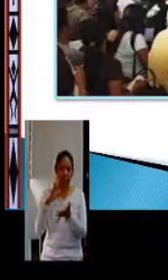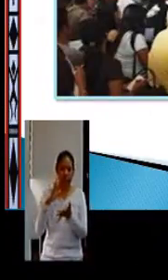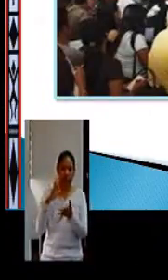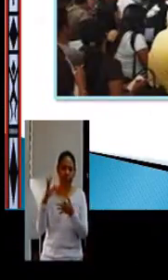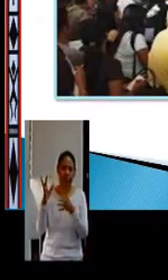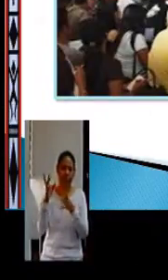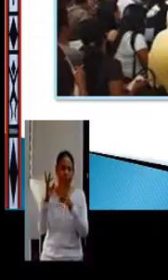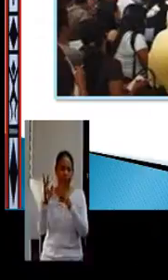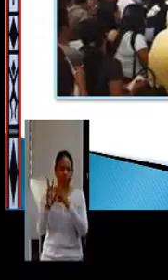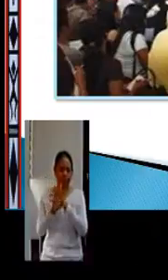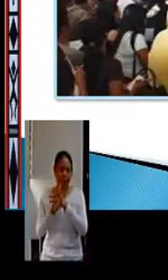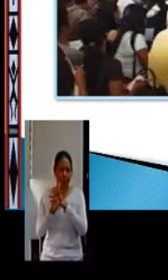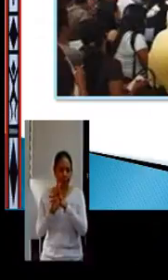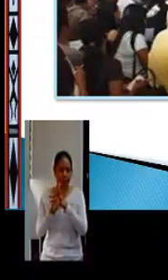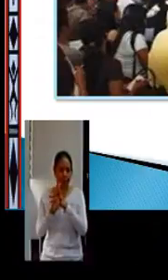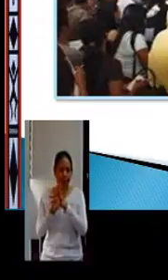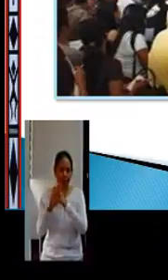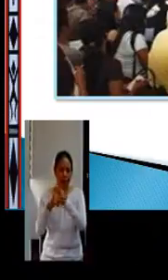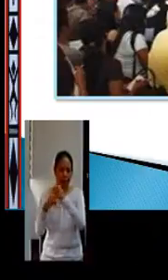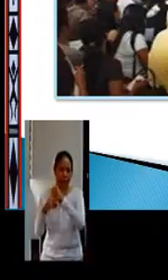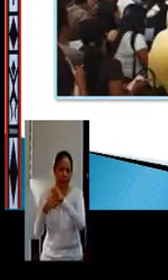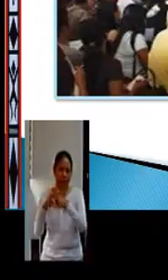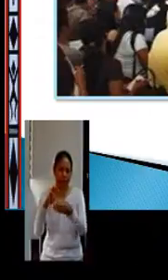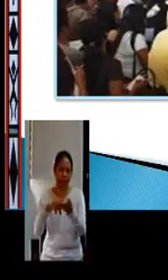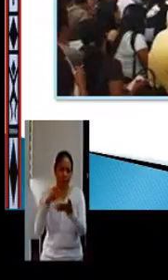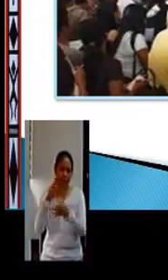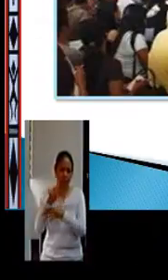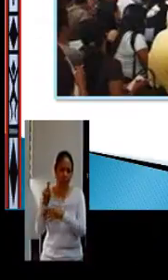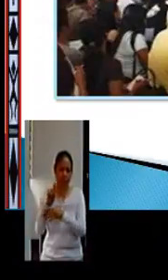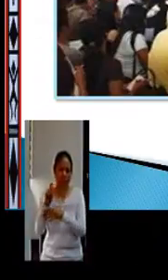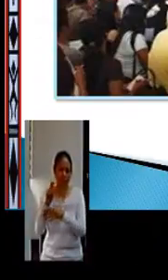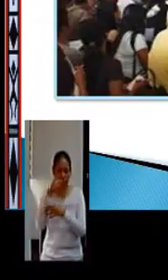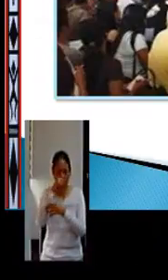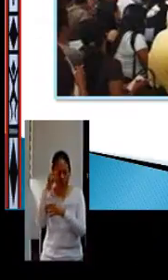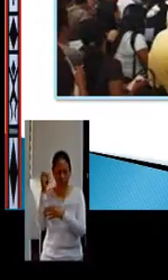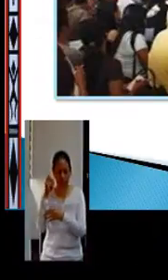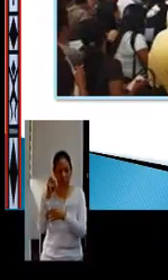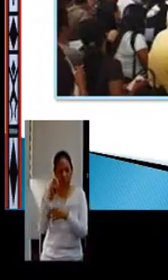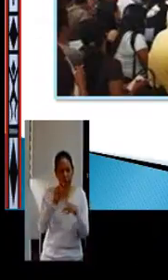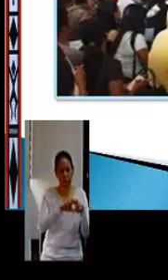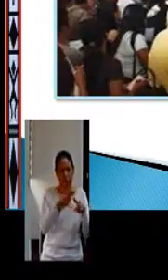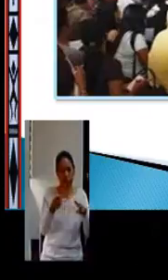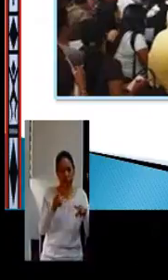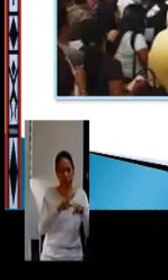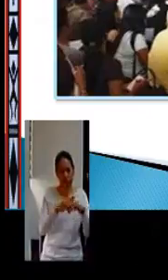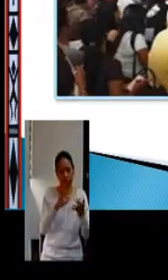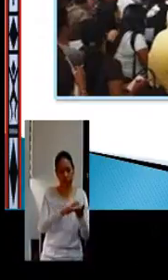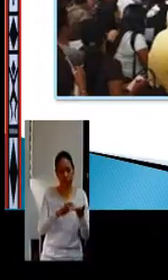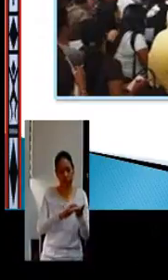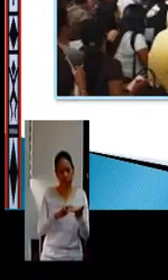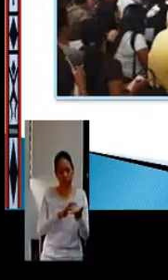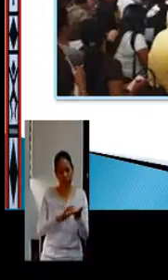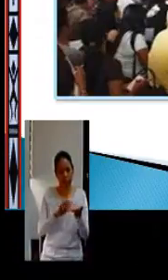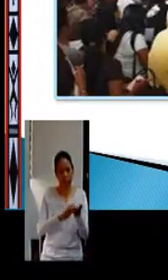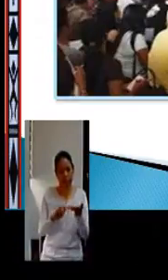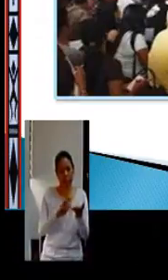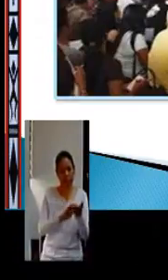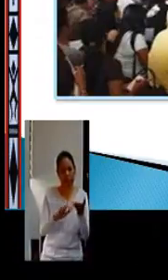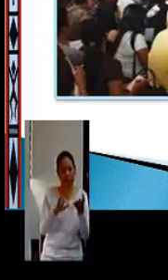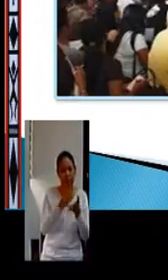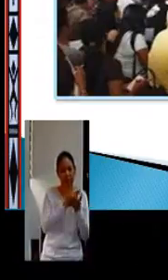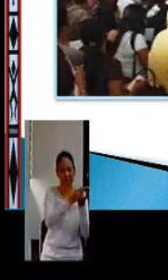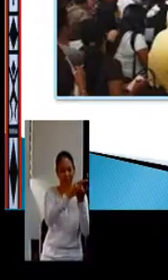rice terraces is attributed to the diminishing practice of the batchang, which we called bayanihan.